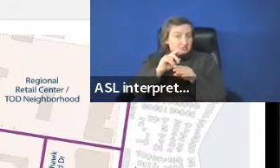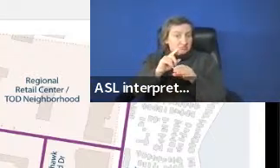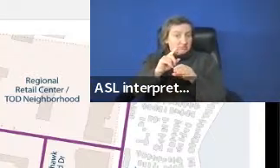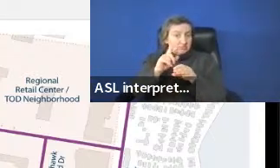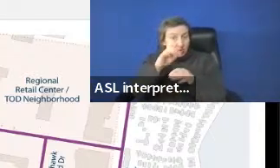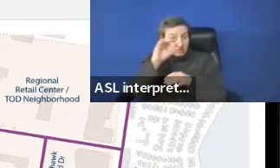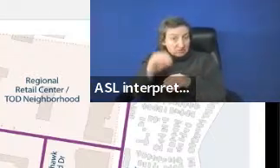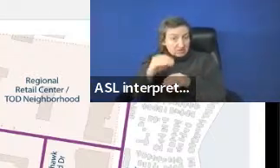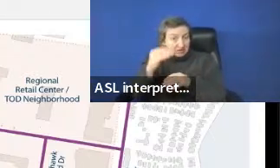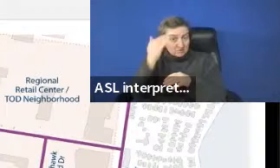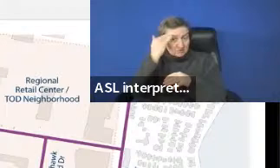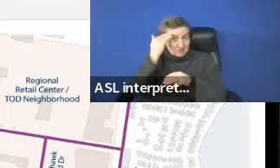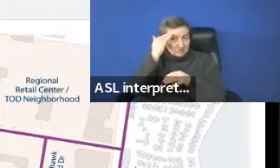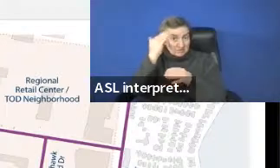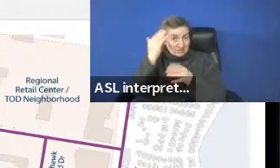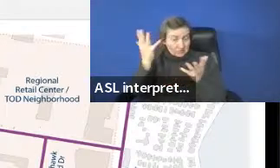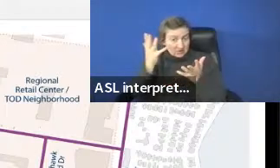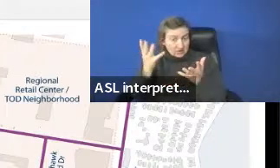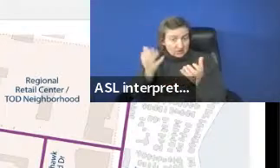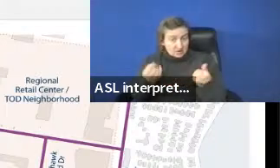is?